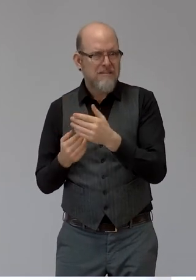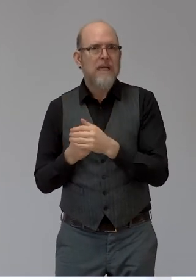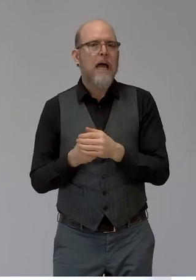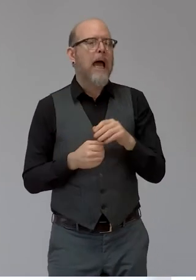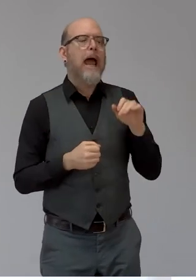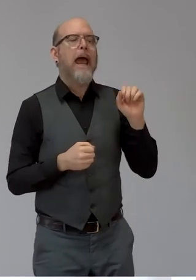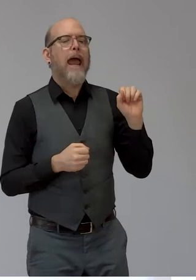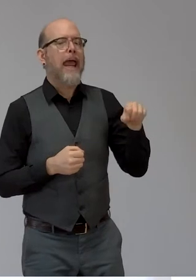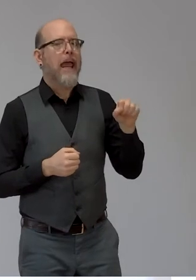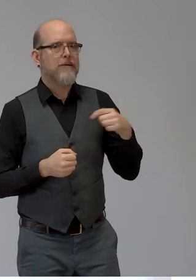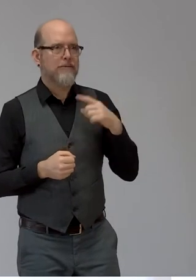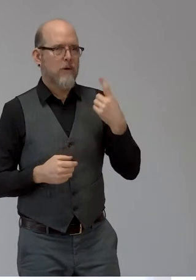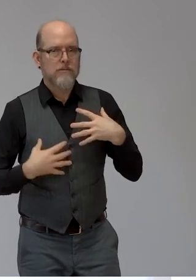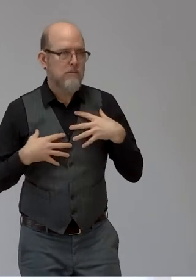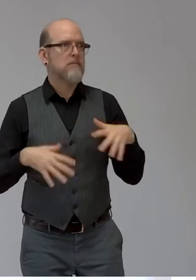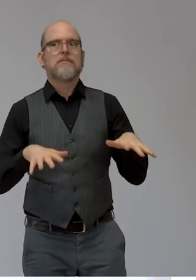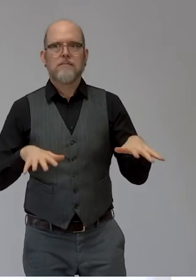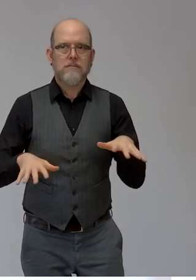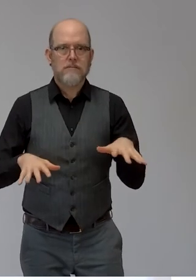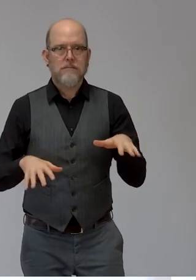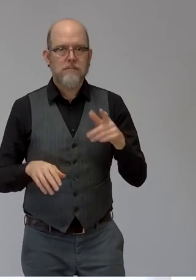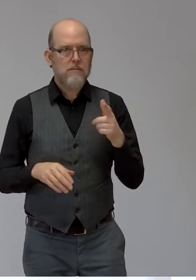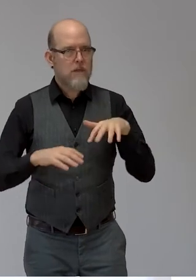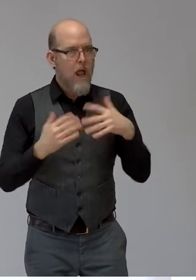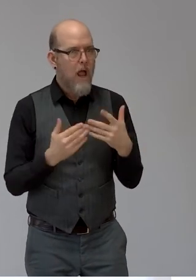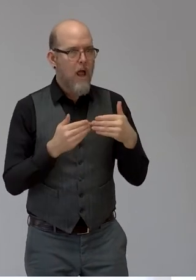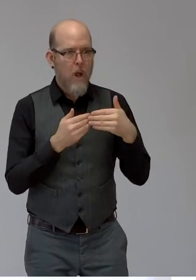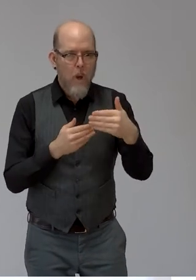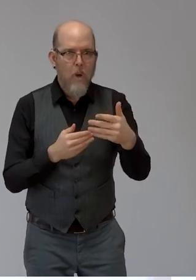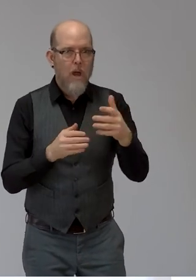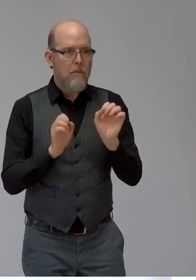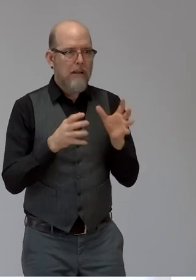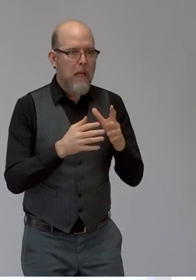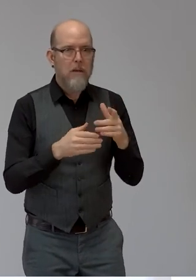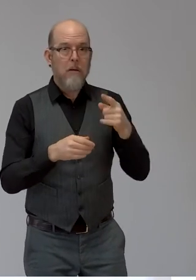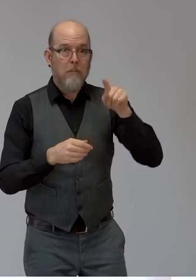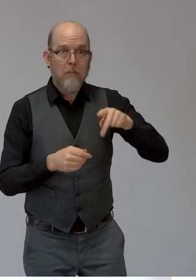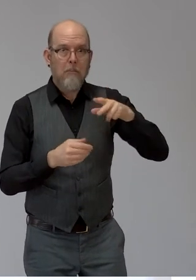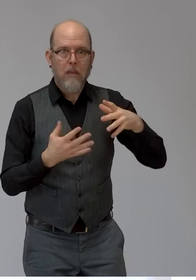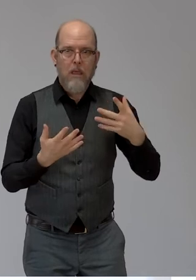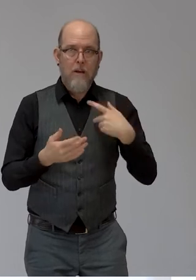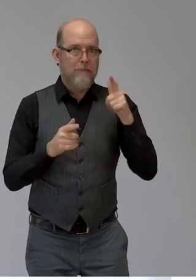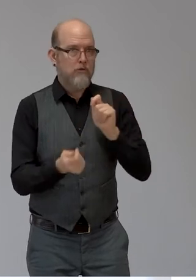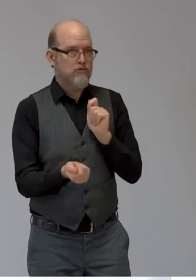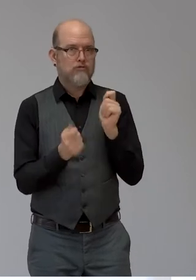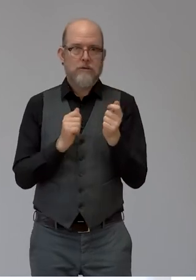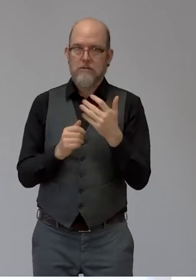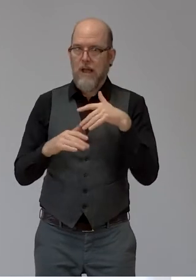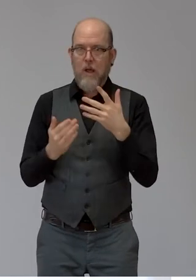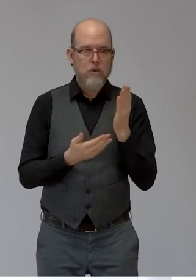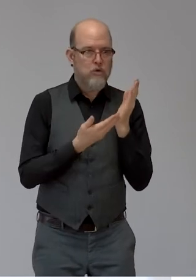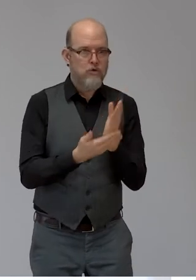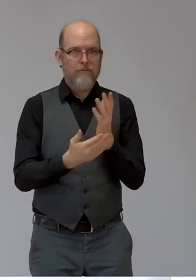it was the shock. Then how long it would last. We had to transfer all our services to the